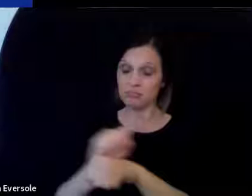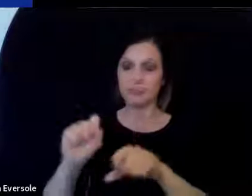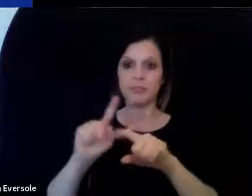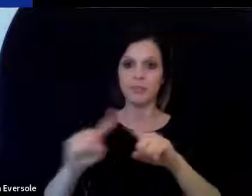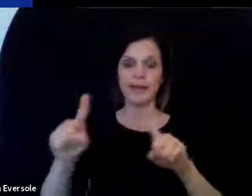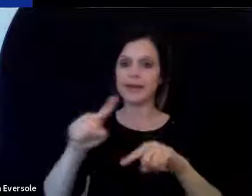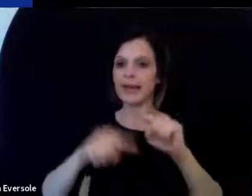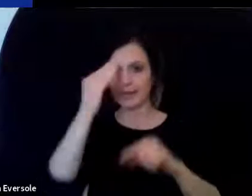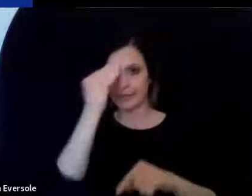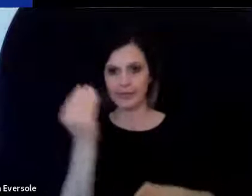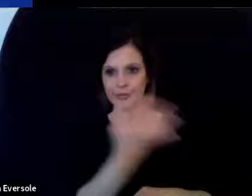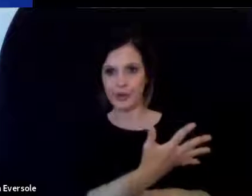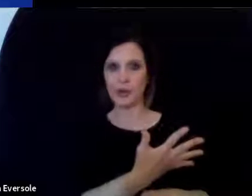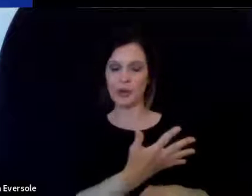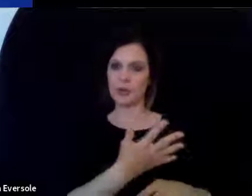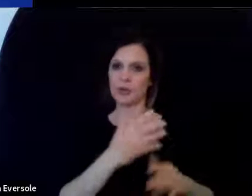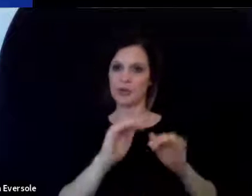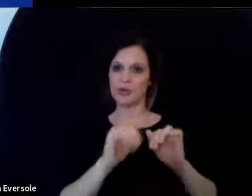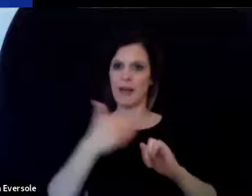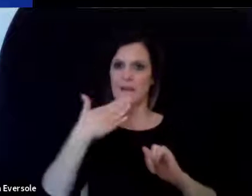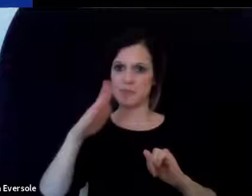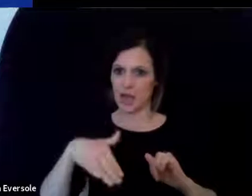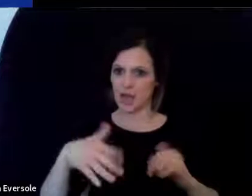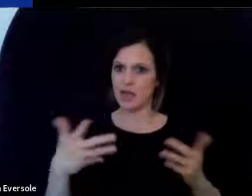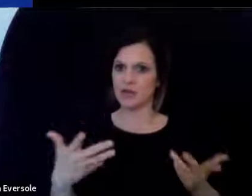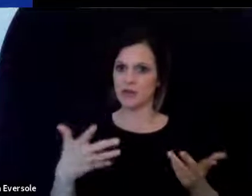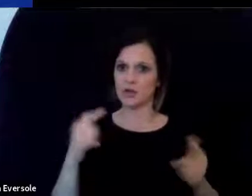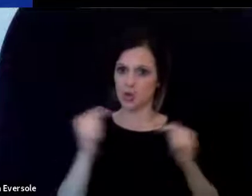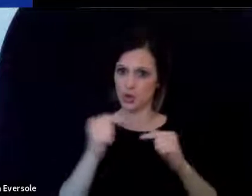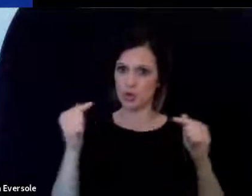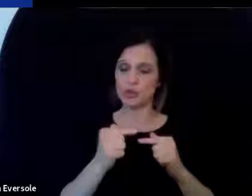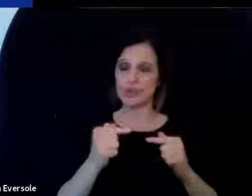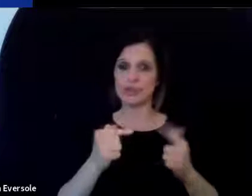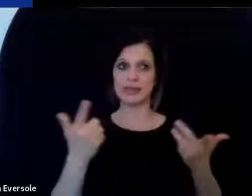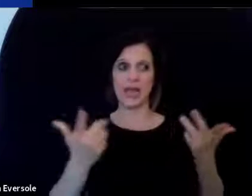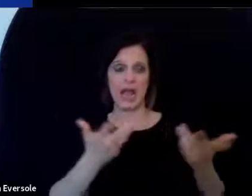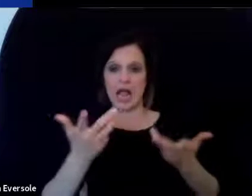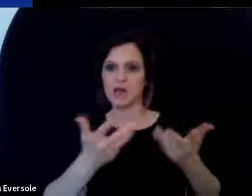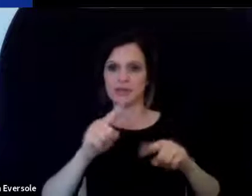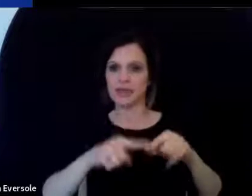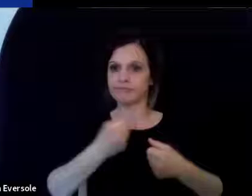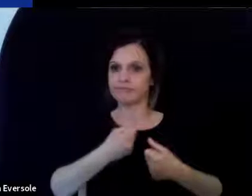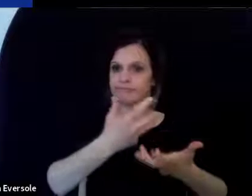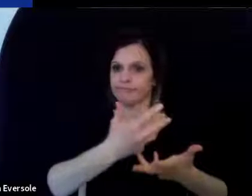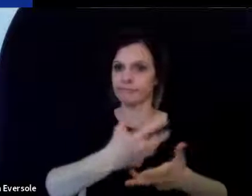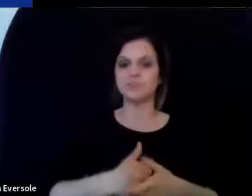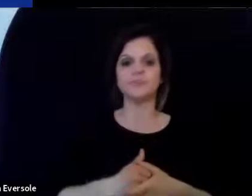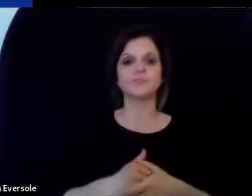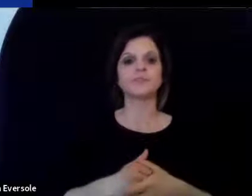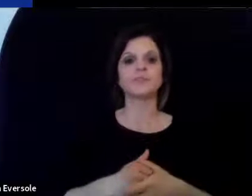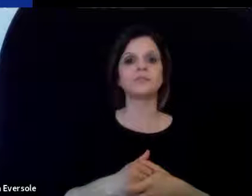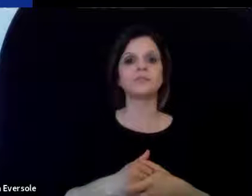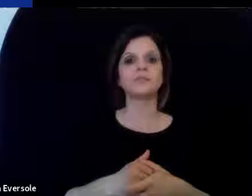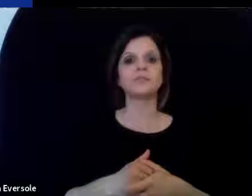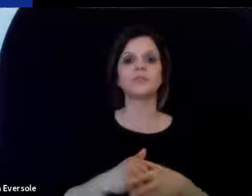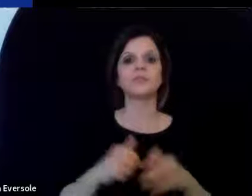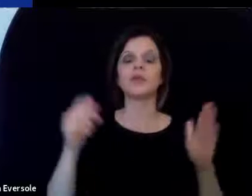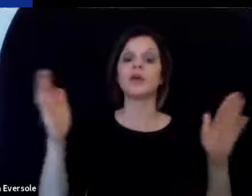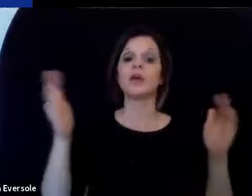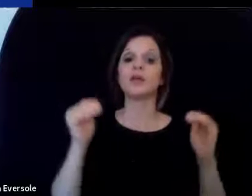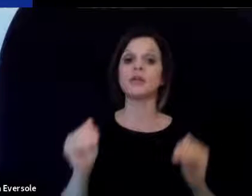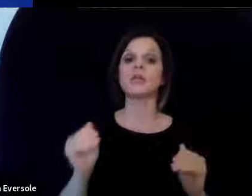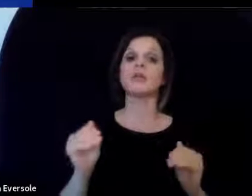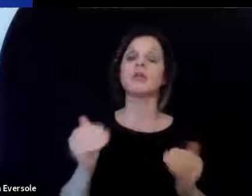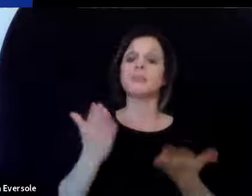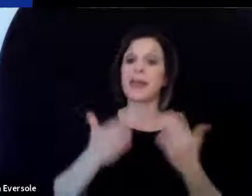So be aware of that as well. When it comes to smell, Susan mentioned before